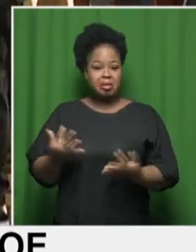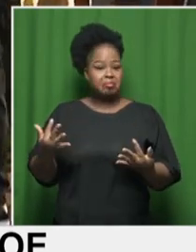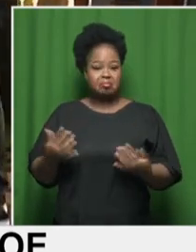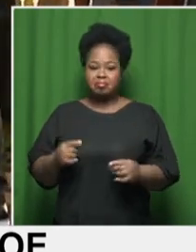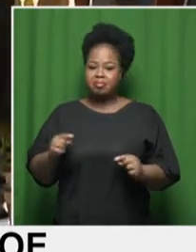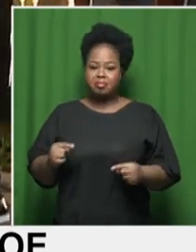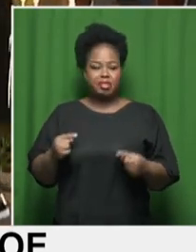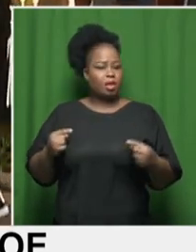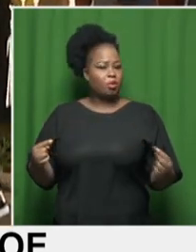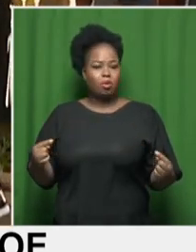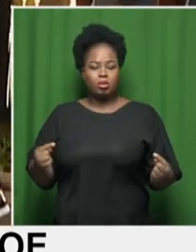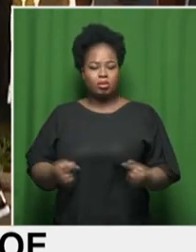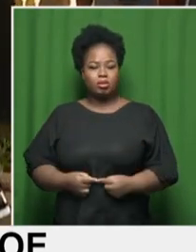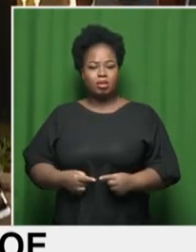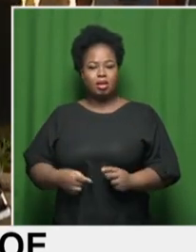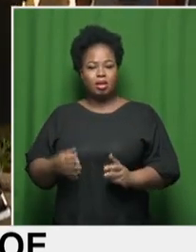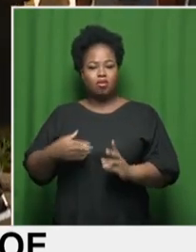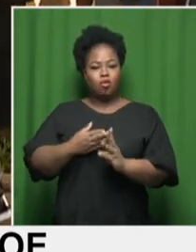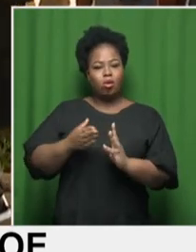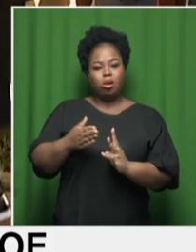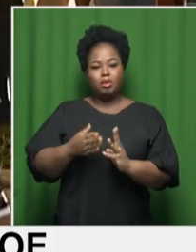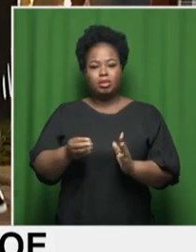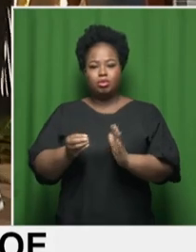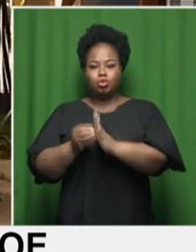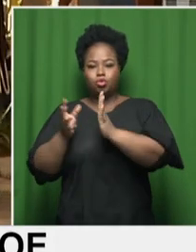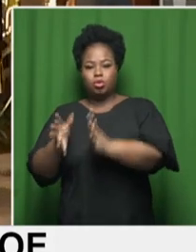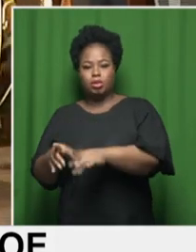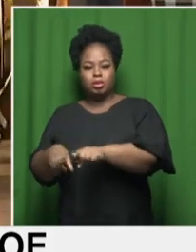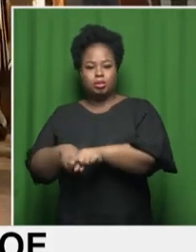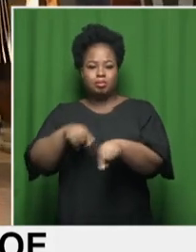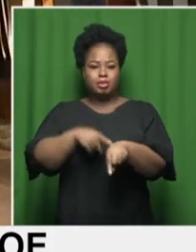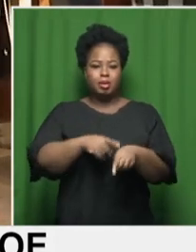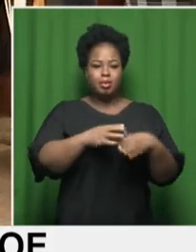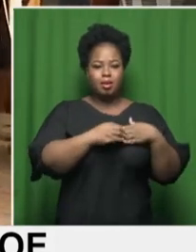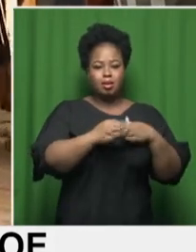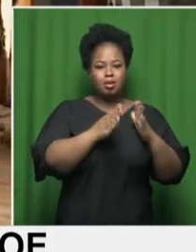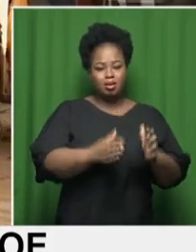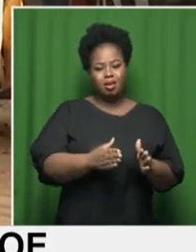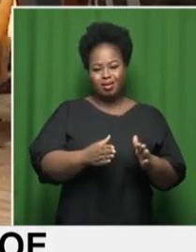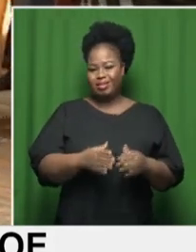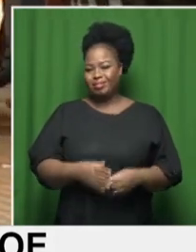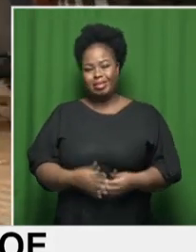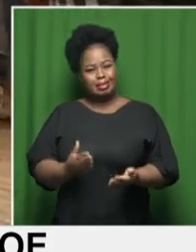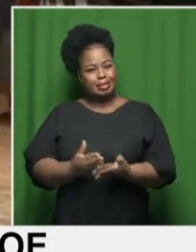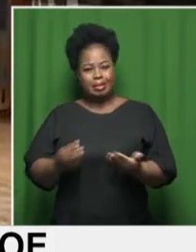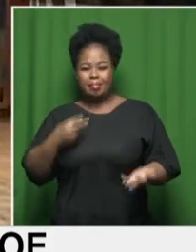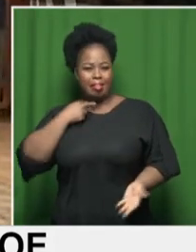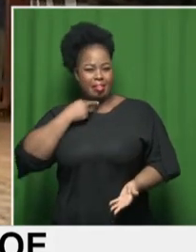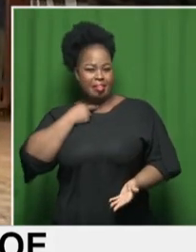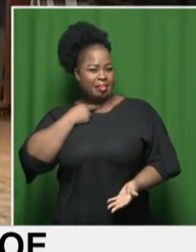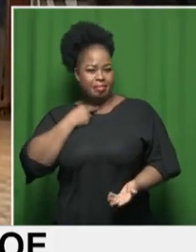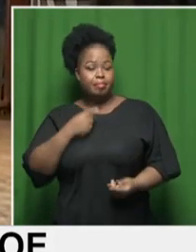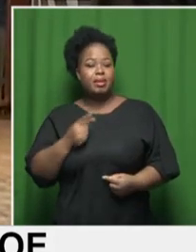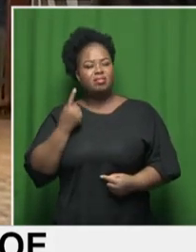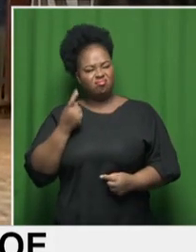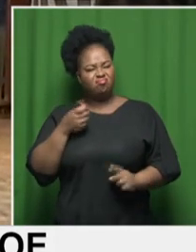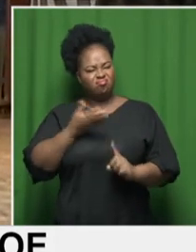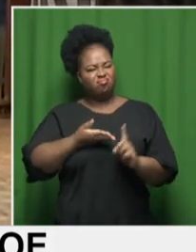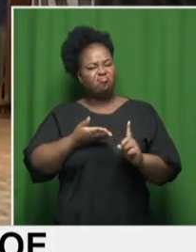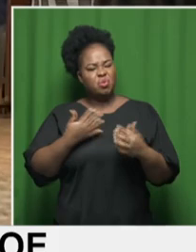maneuver around that, being a student and also being a leader at the same time. But he was one person who